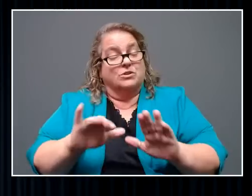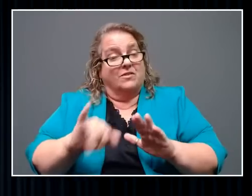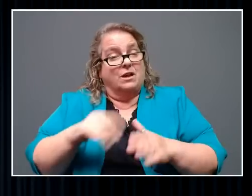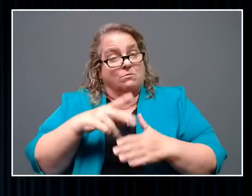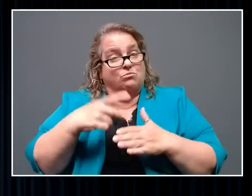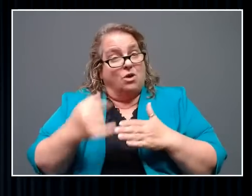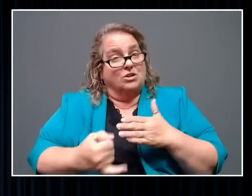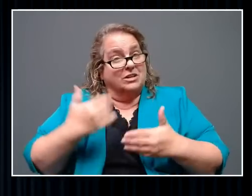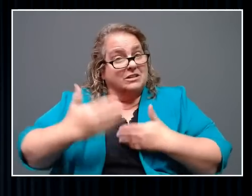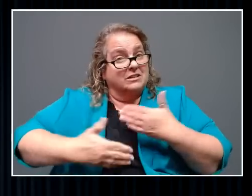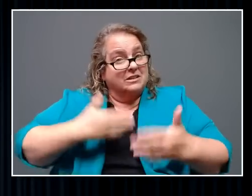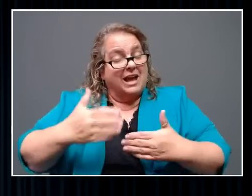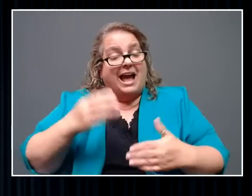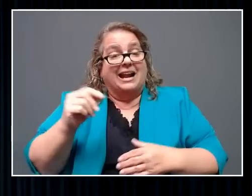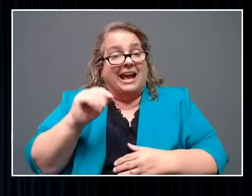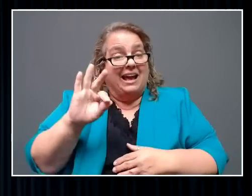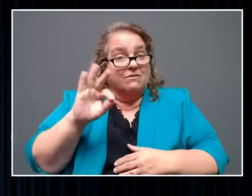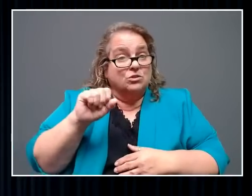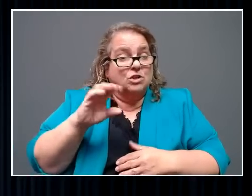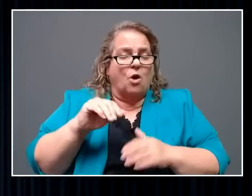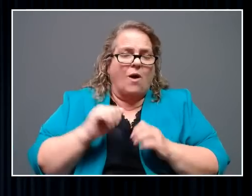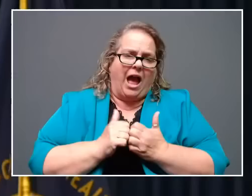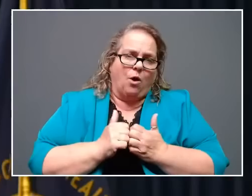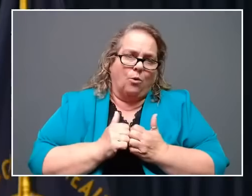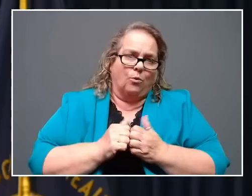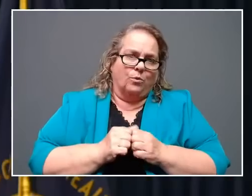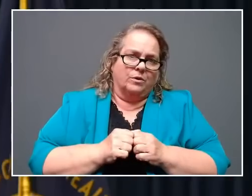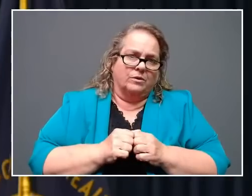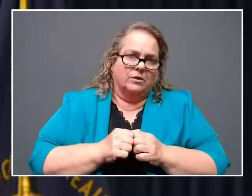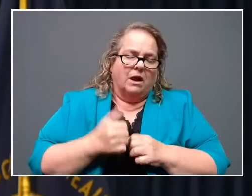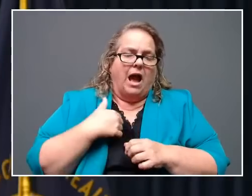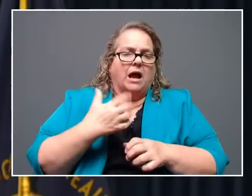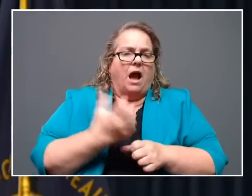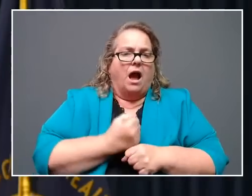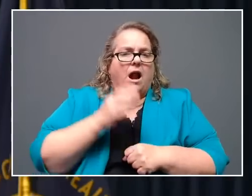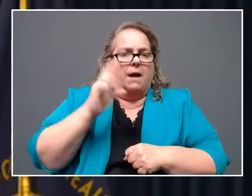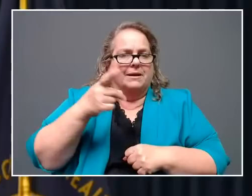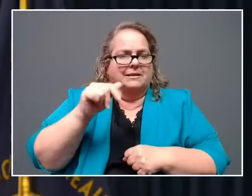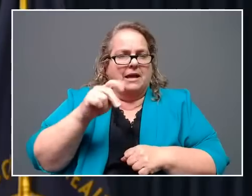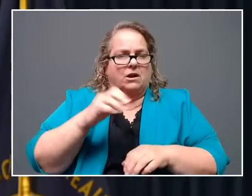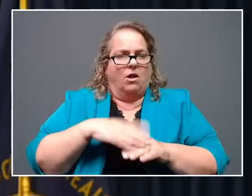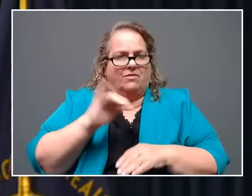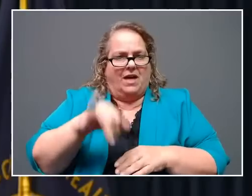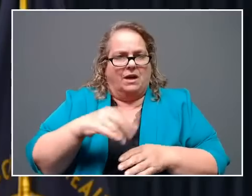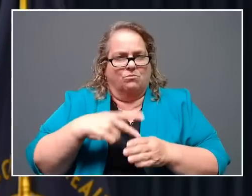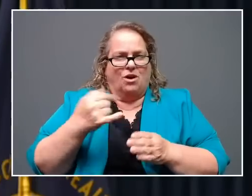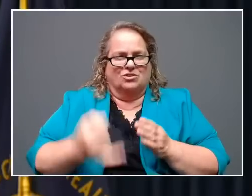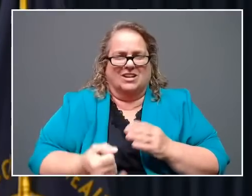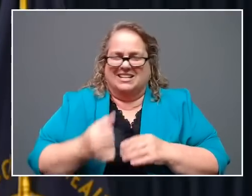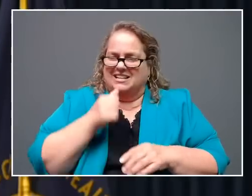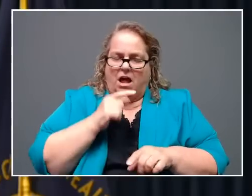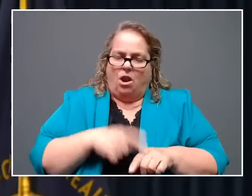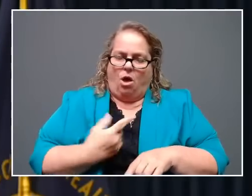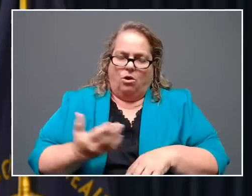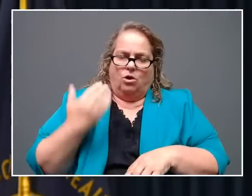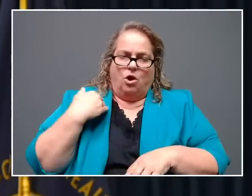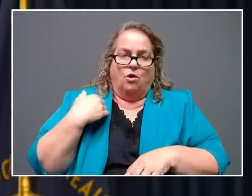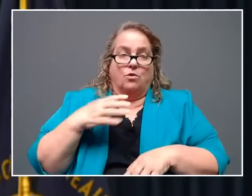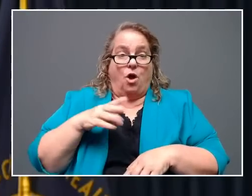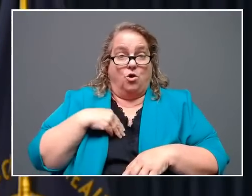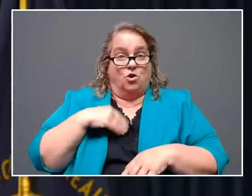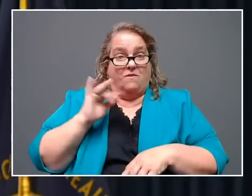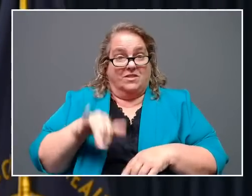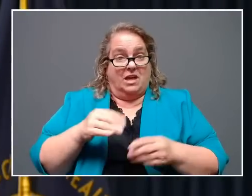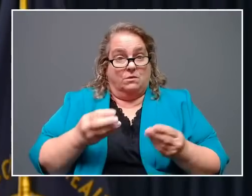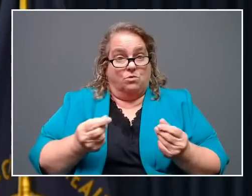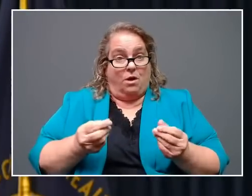how? So I got an update on this project not long ago. The ownership of the property, my understanding, was caught